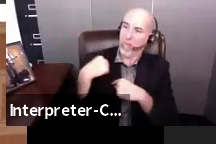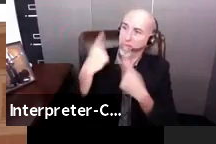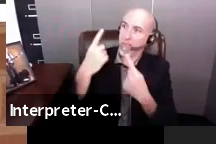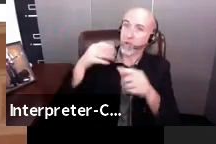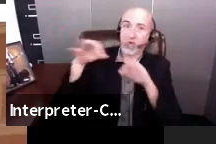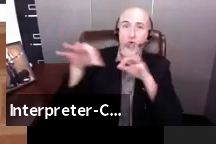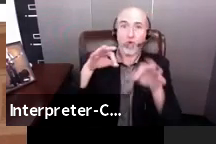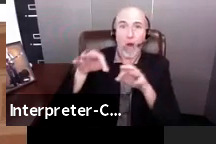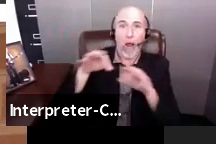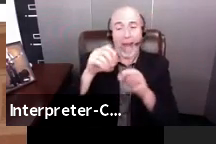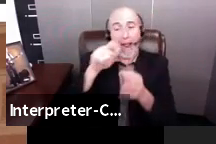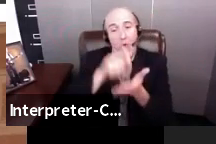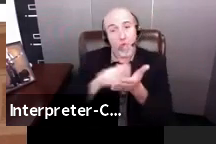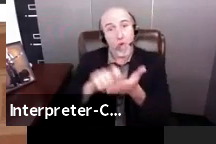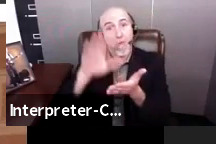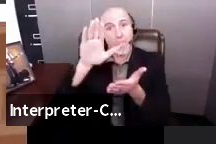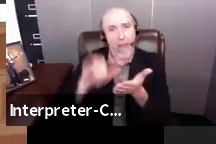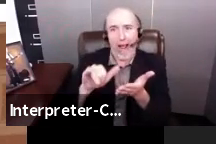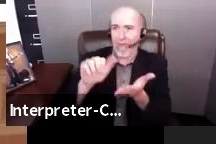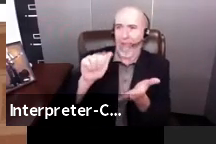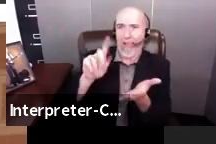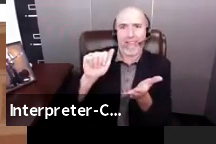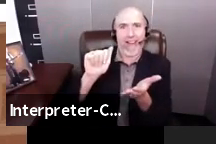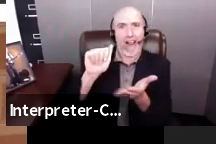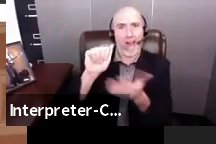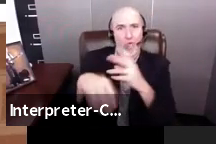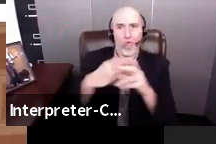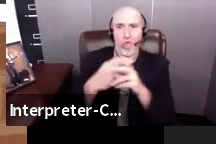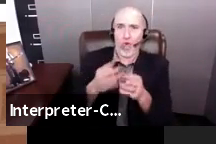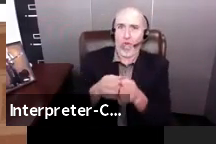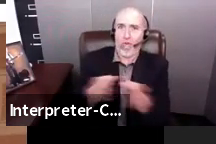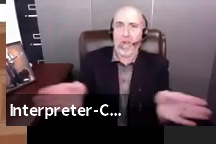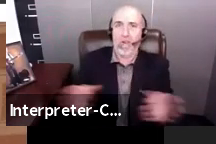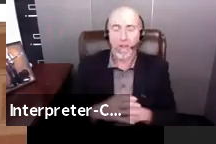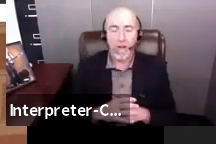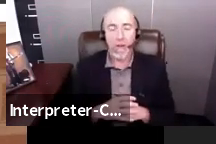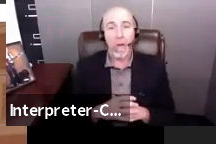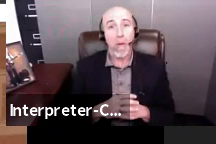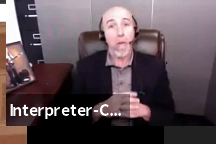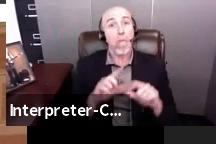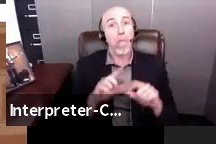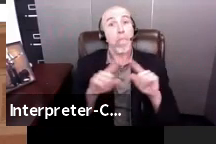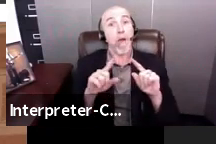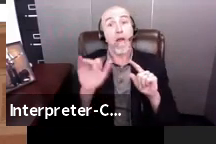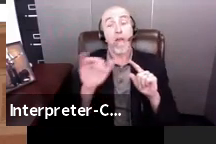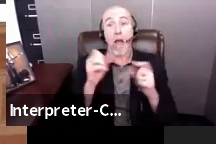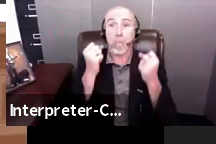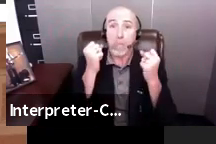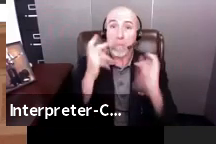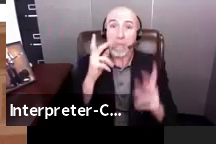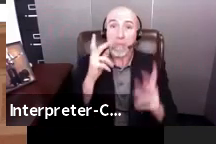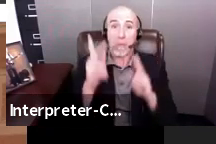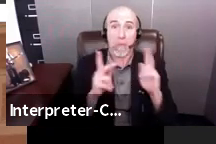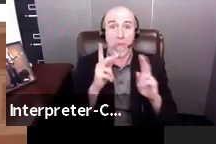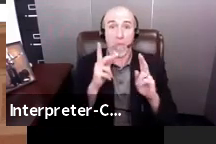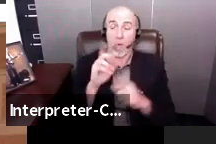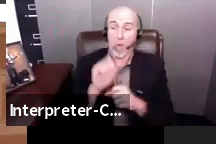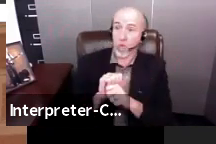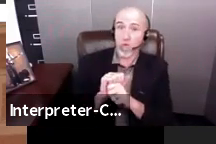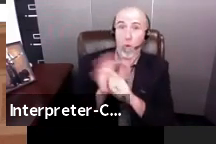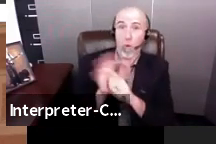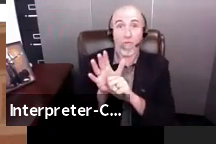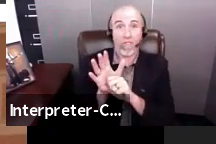described and written by the Americans with Disabilities Act. But like many other folks, the